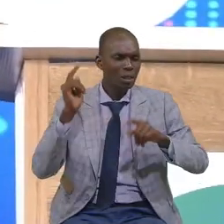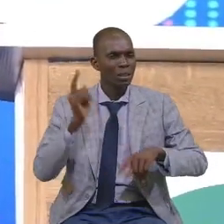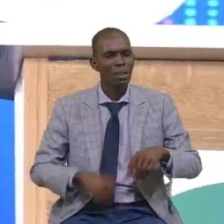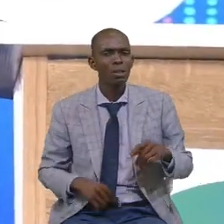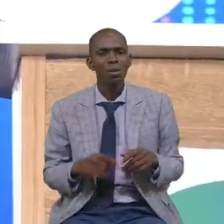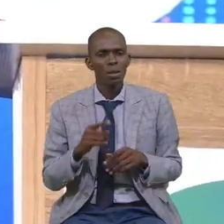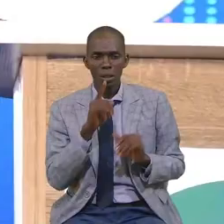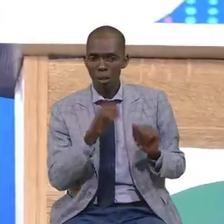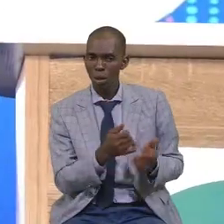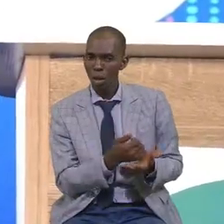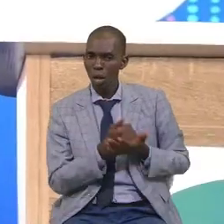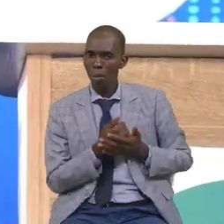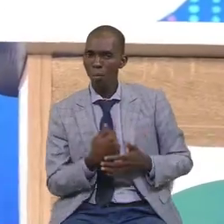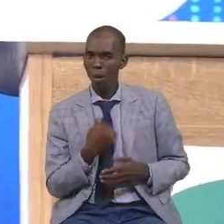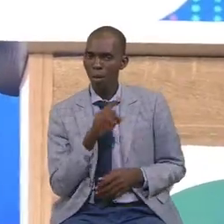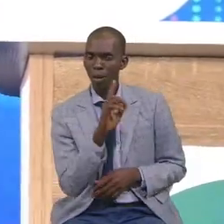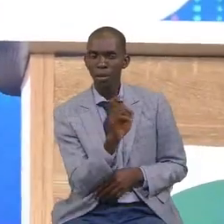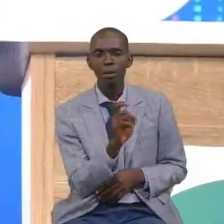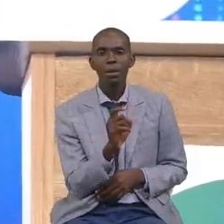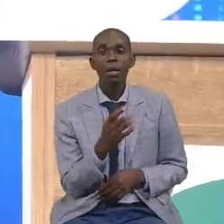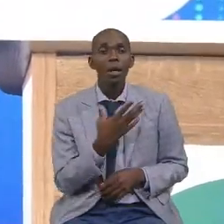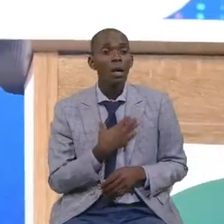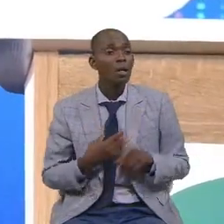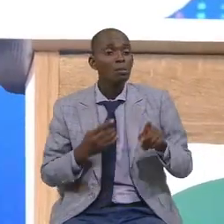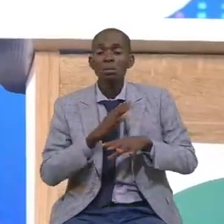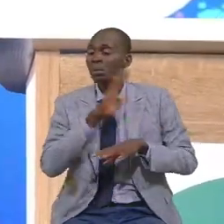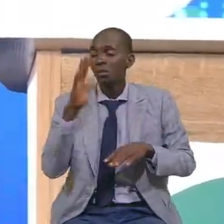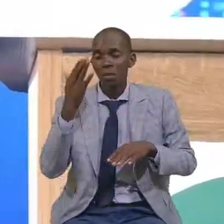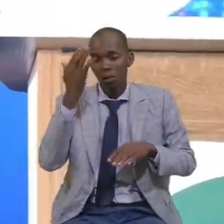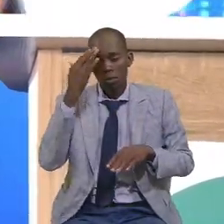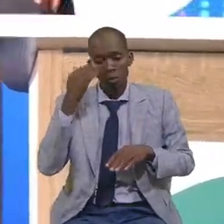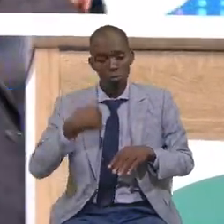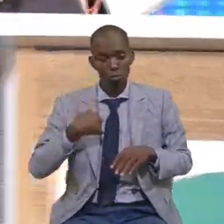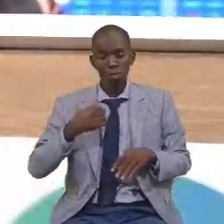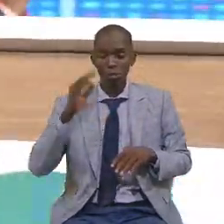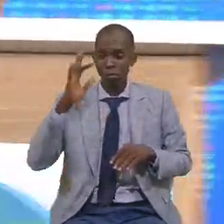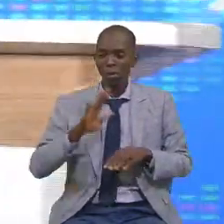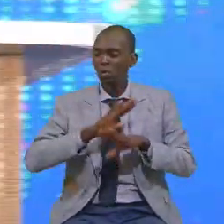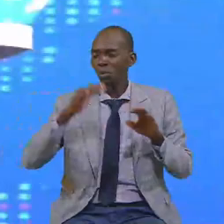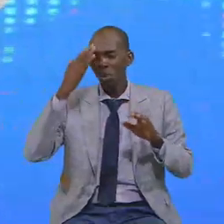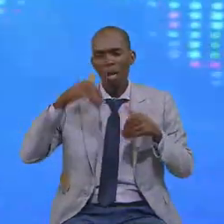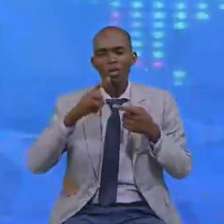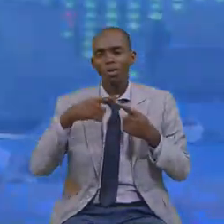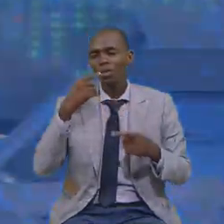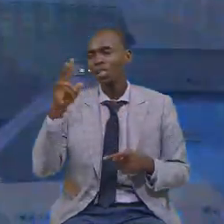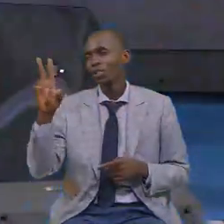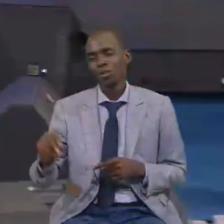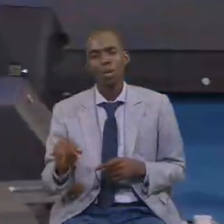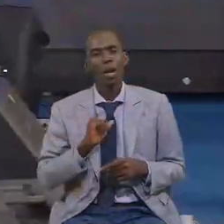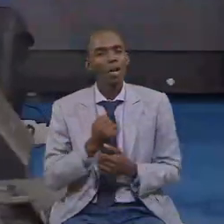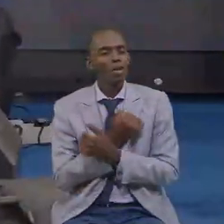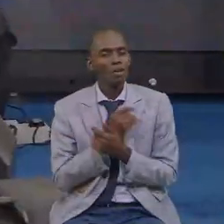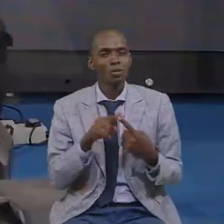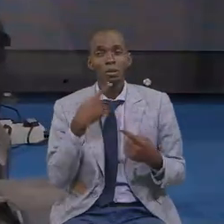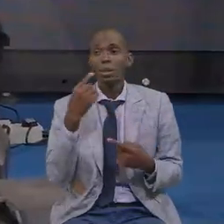you help me? And I never knew how to say no to anybody. I always said yes.